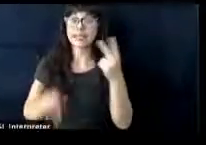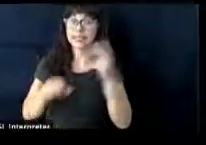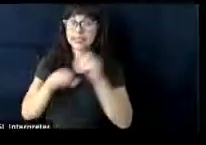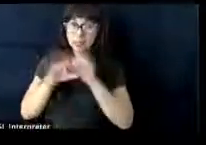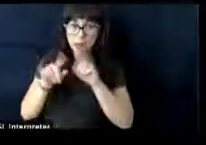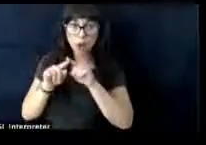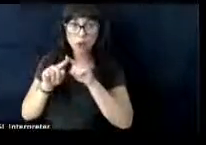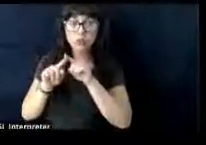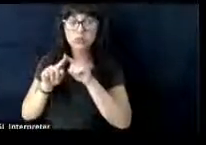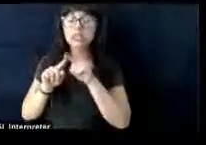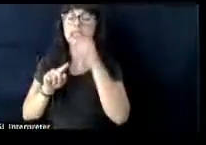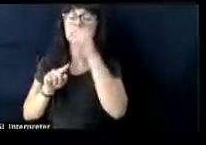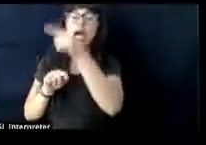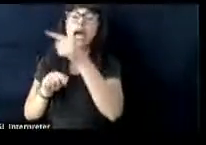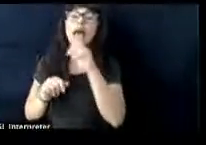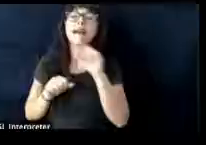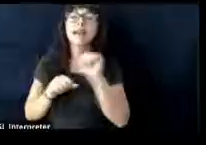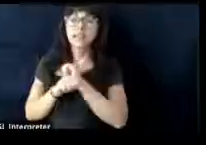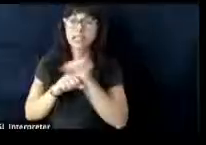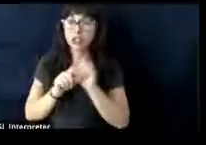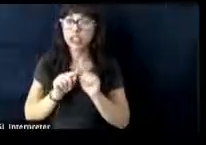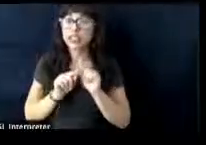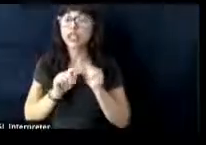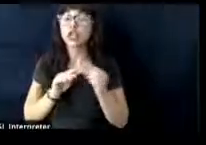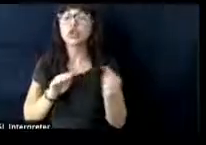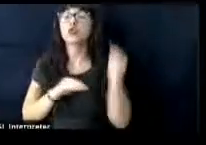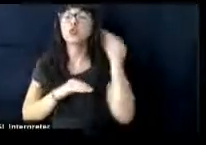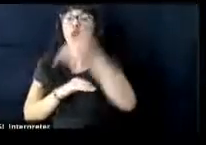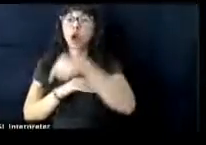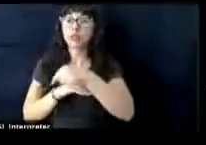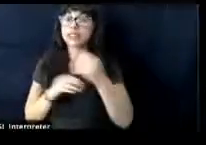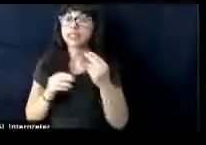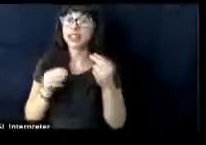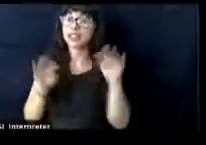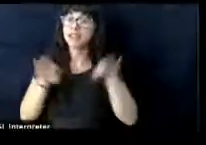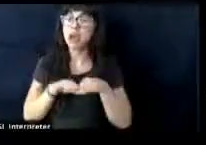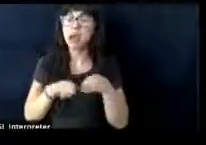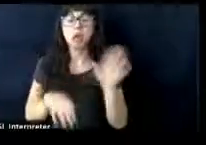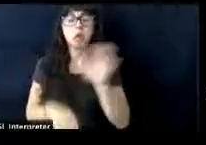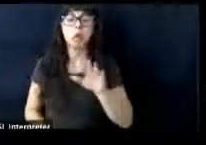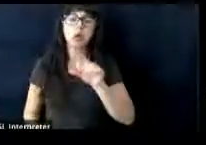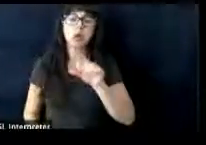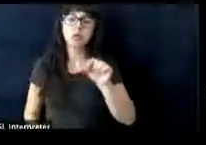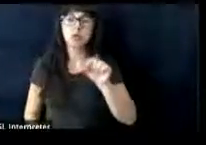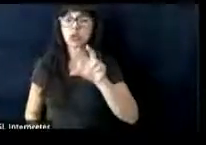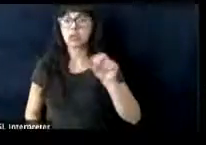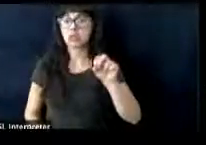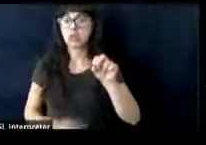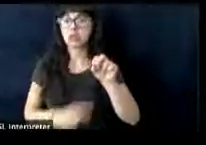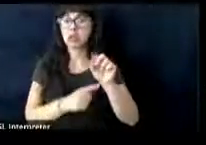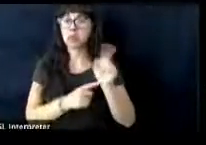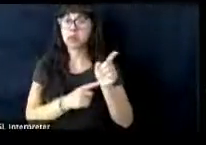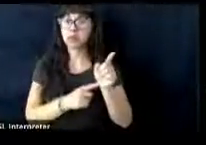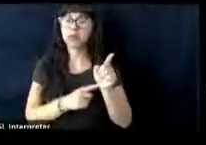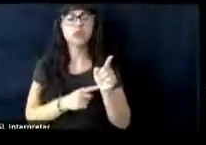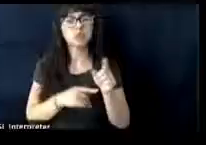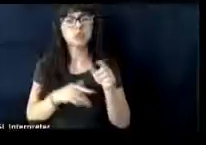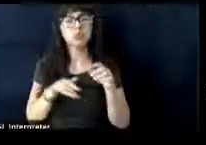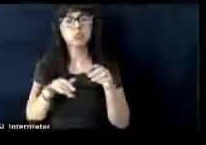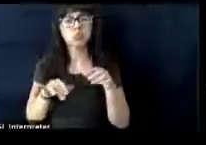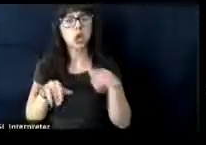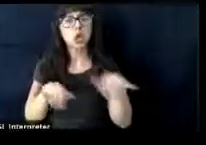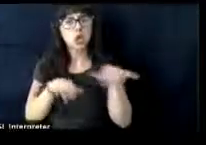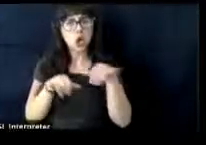cross this valley in about 20 to 30 minutes. So it's a very common climate,